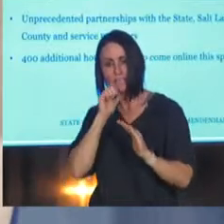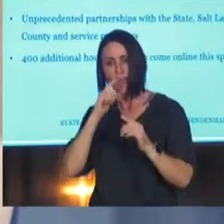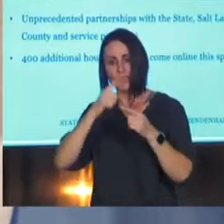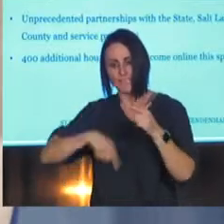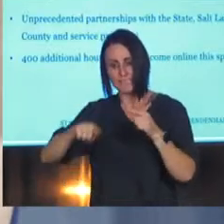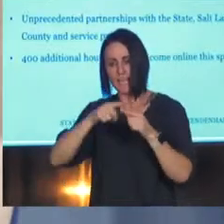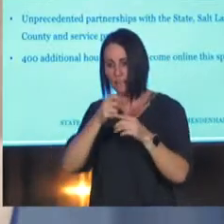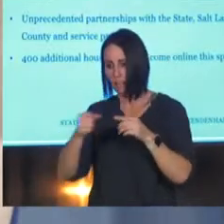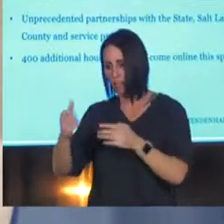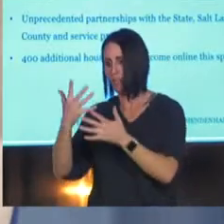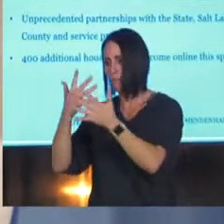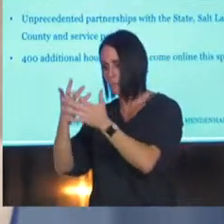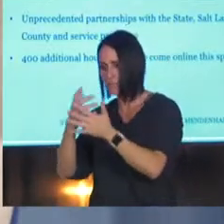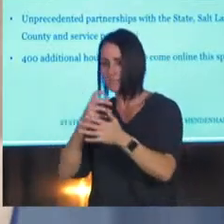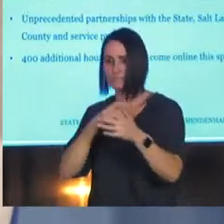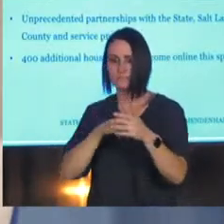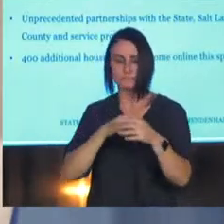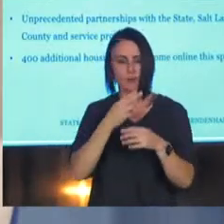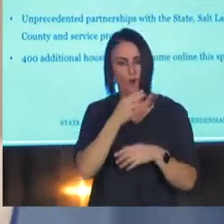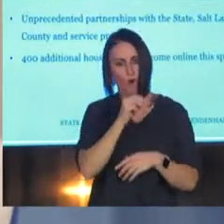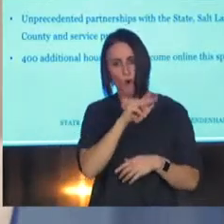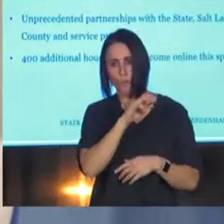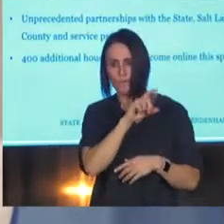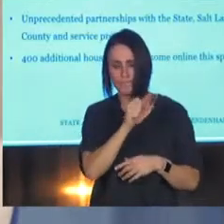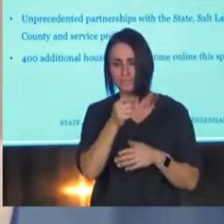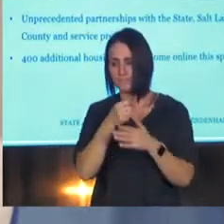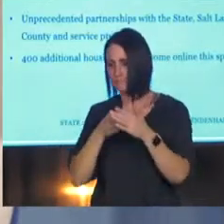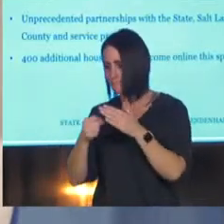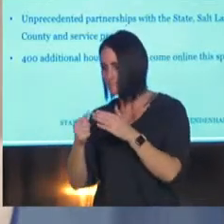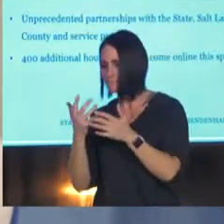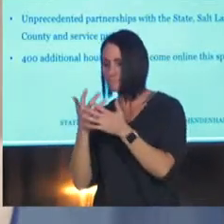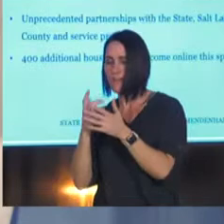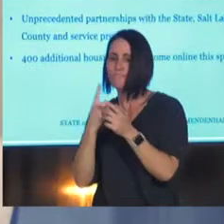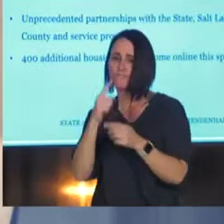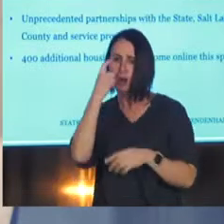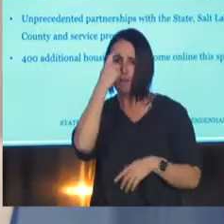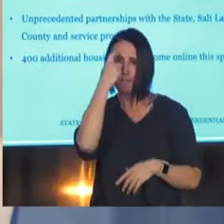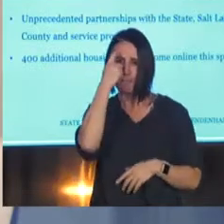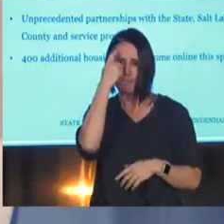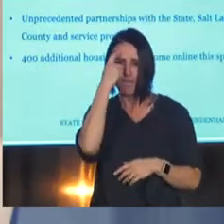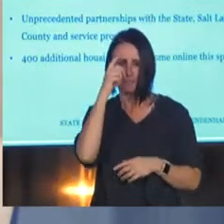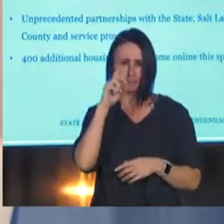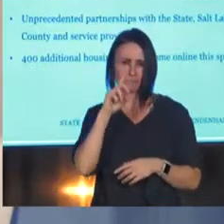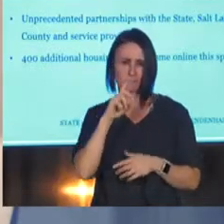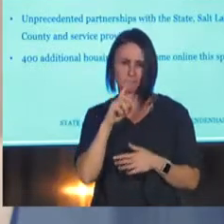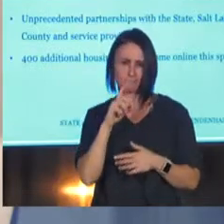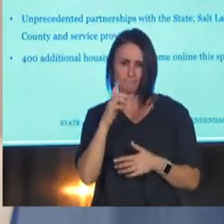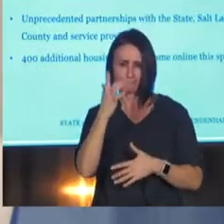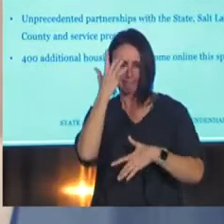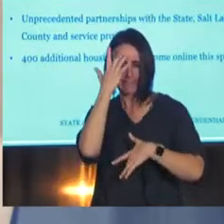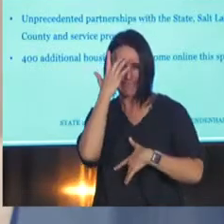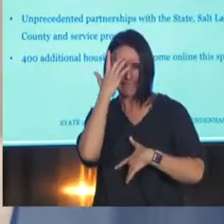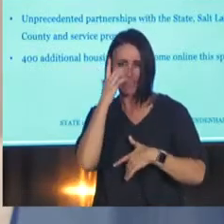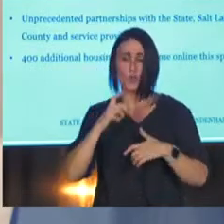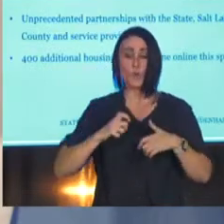of incarceration and homelessness for those with severe mental illness who live on our streets today.